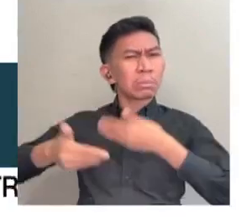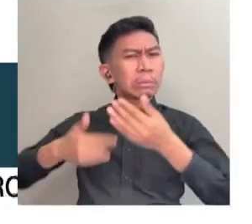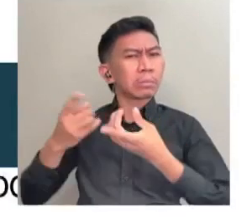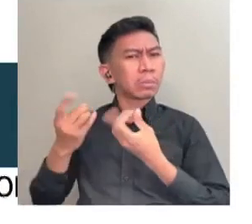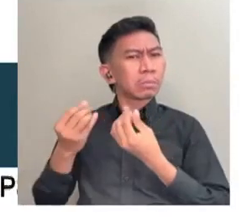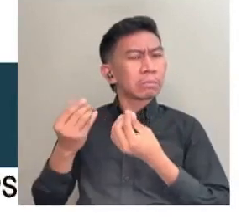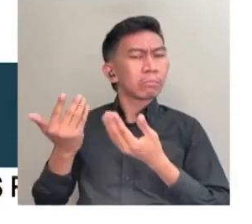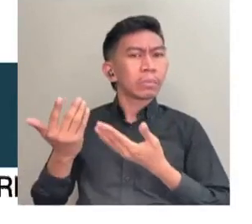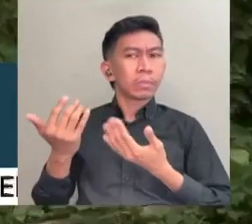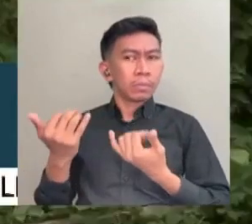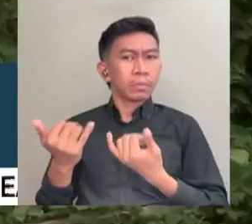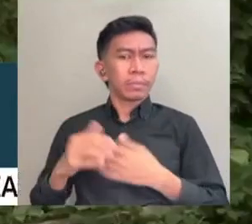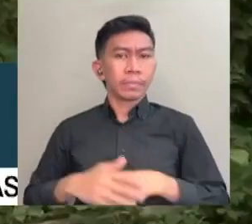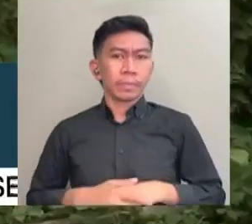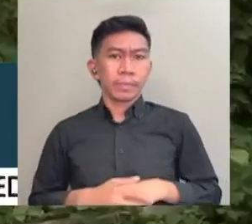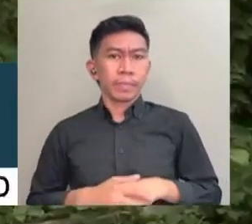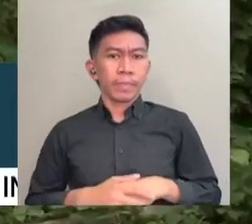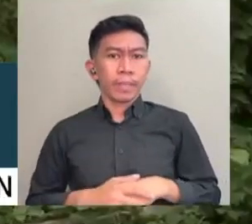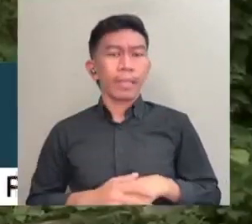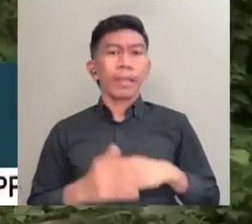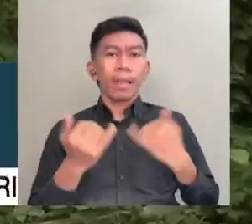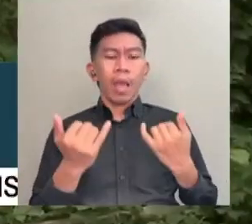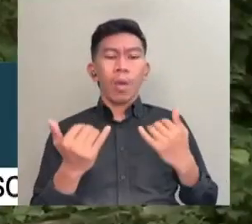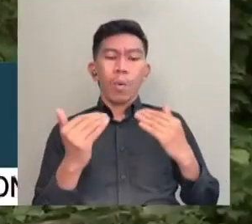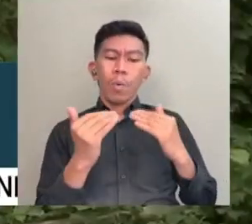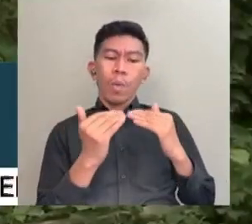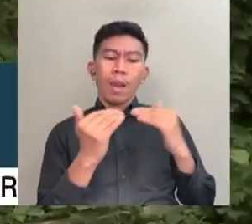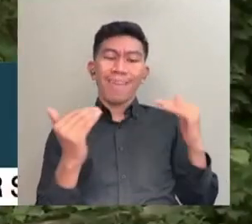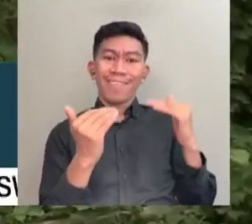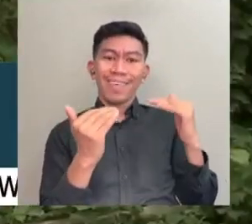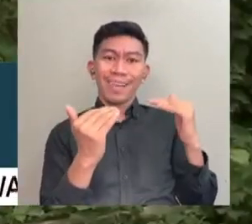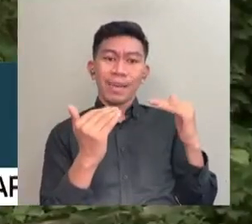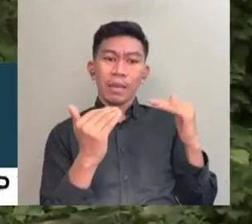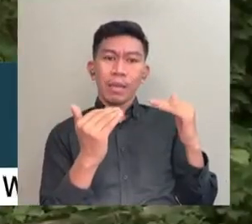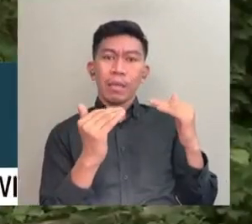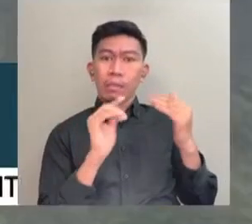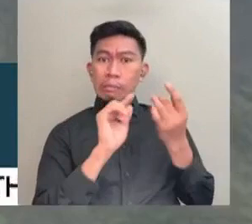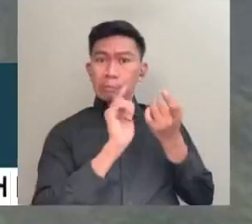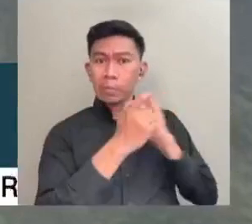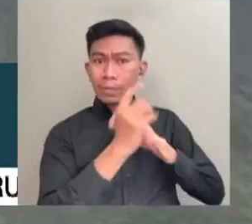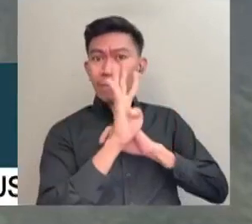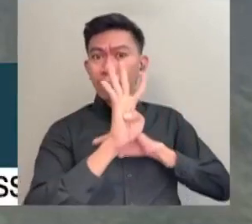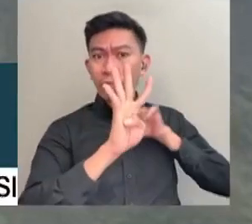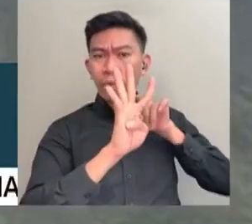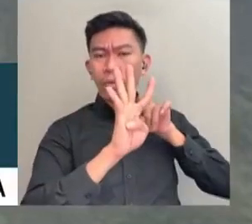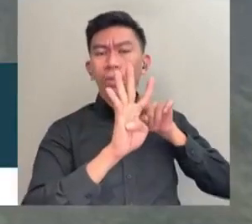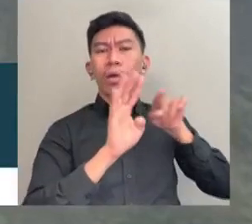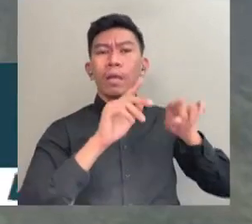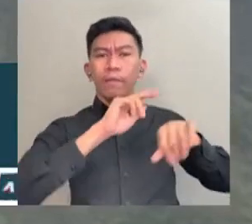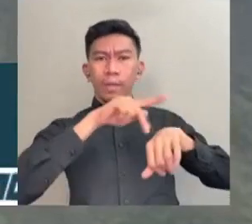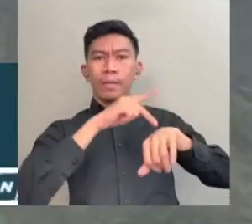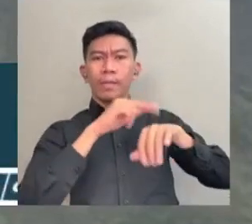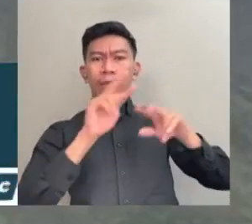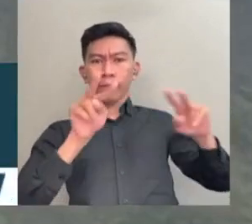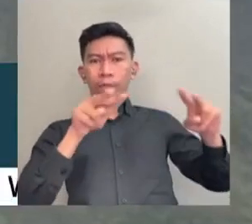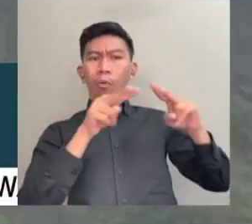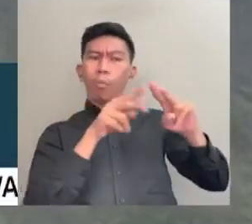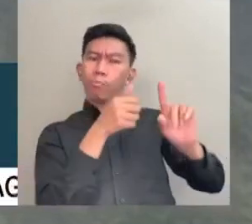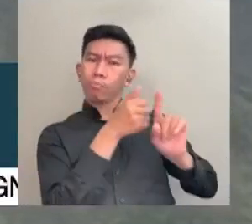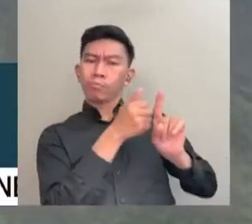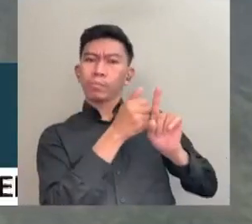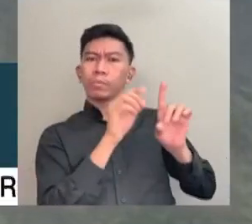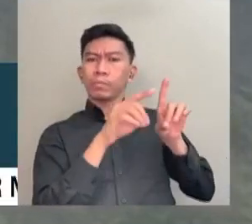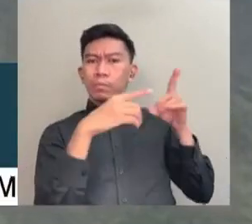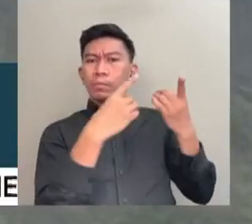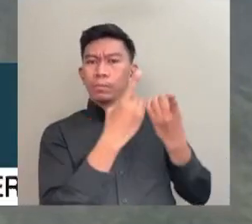Stanley, the raising of alert level will be done by FEVOC, so they're still studying all